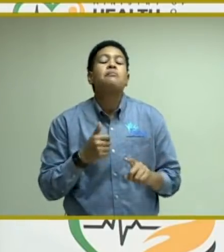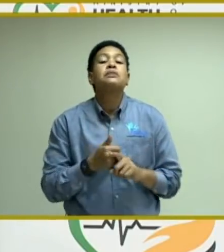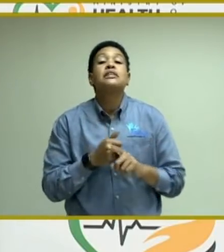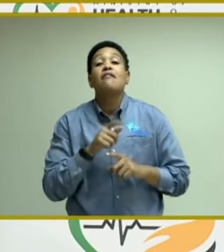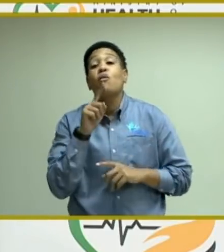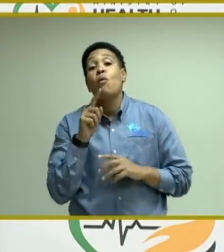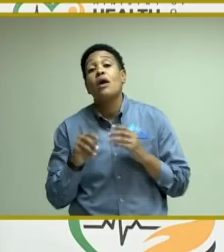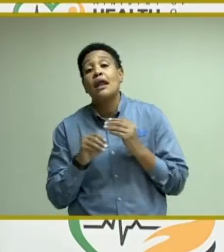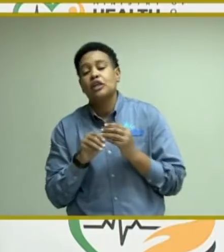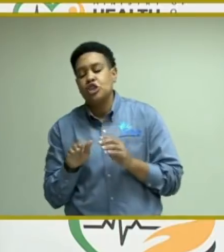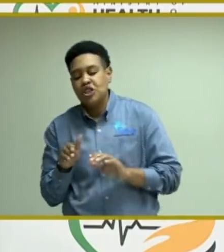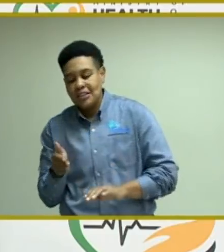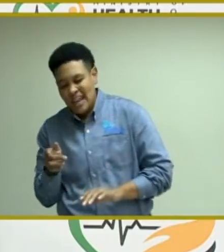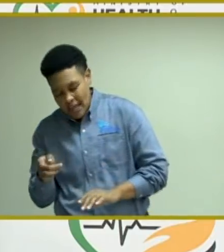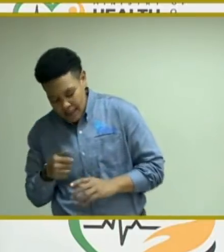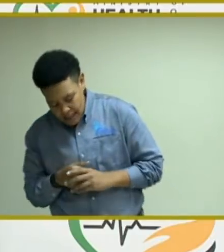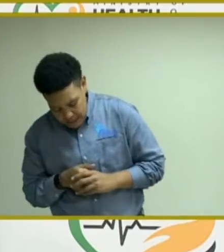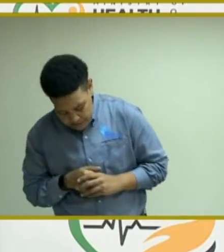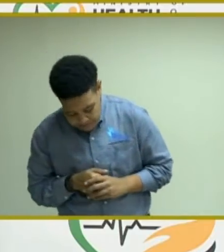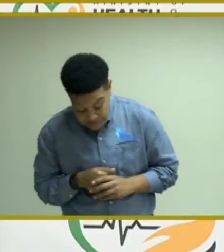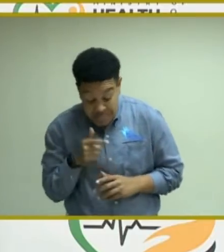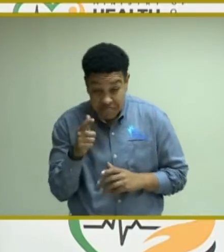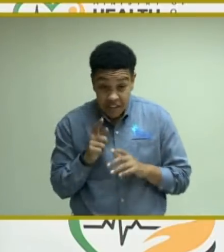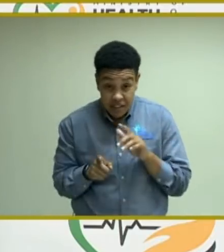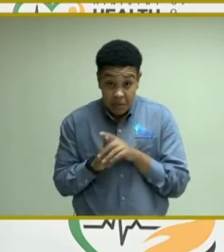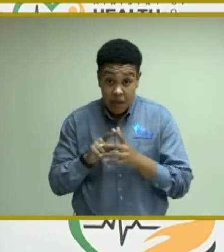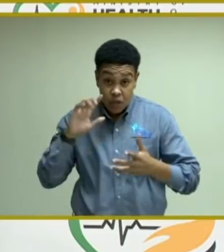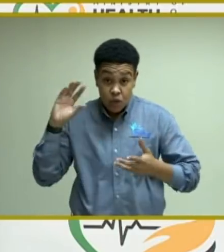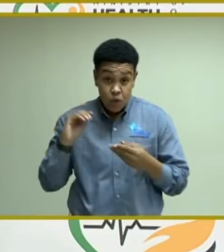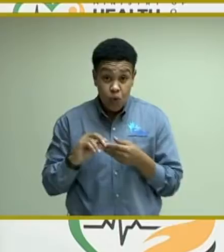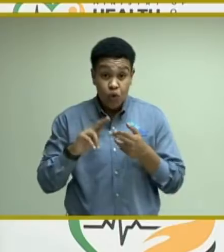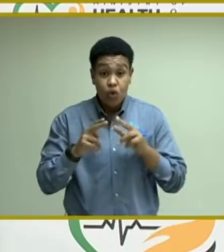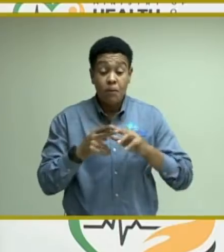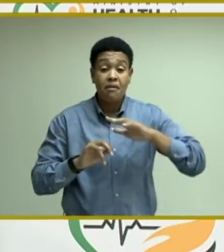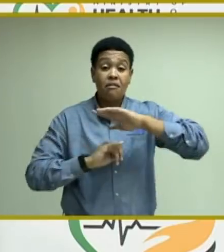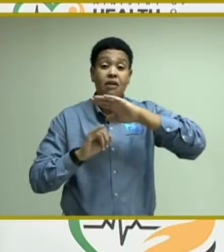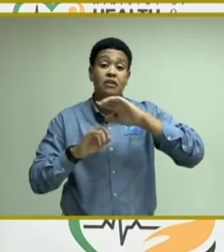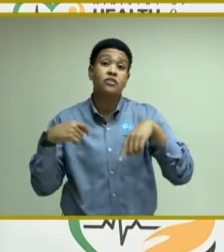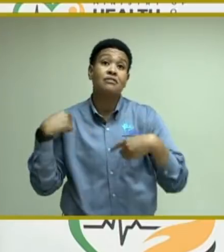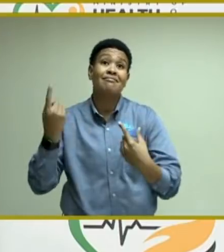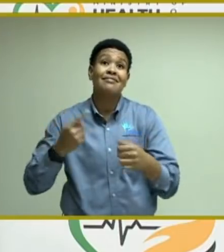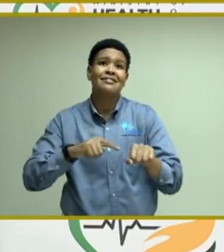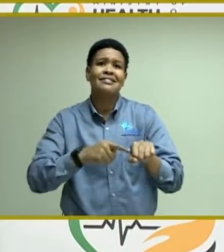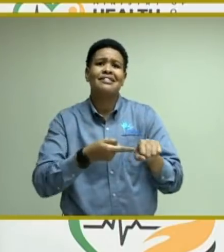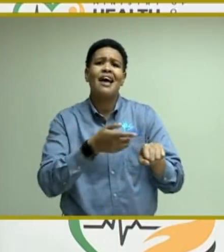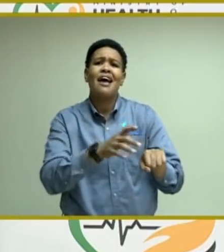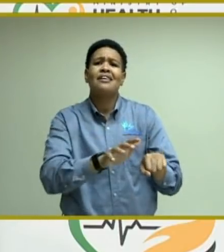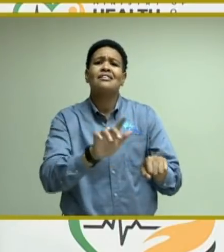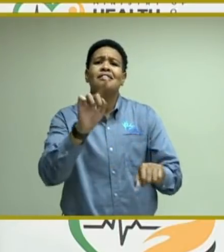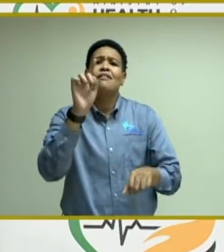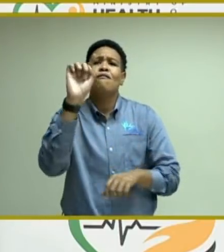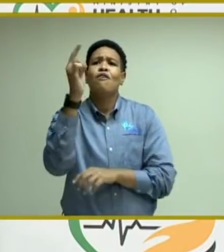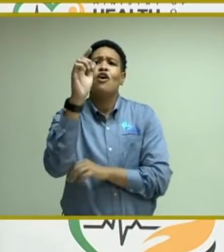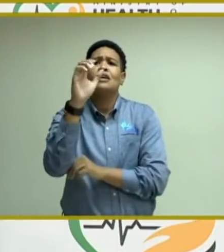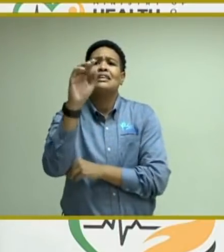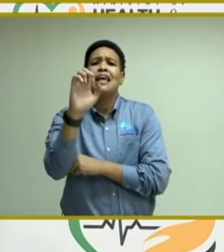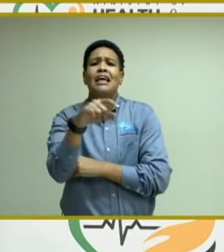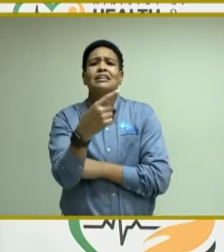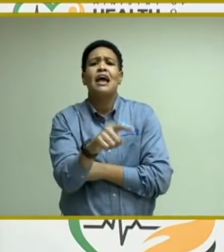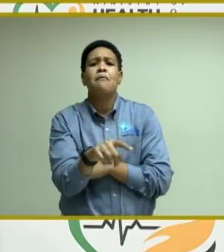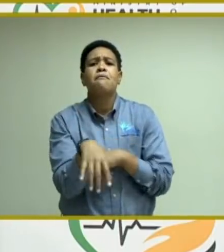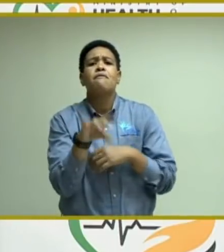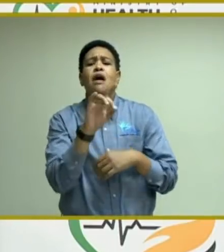one additional death. This brings the total number of infections since the first case was discovered